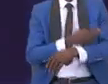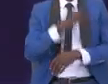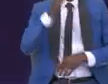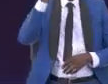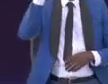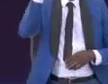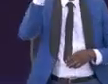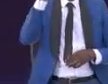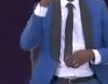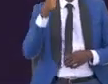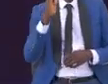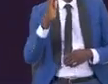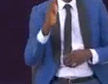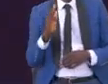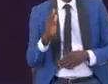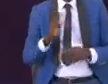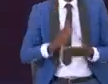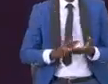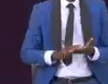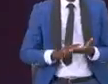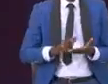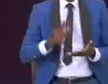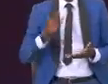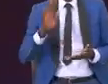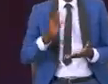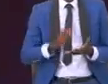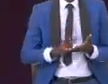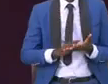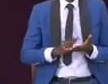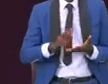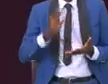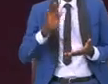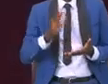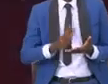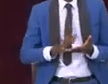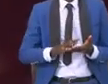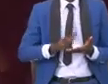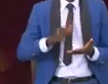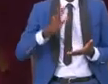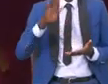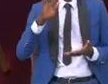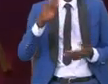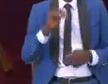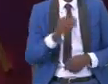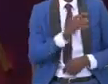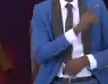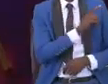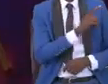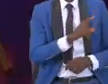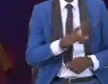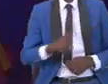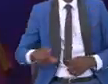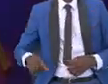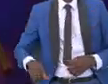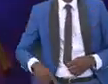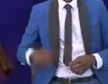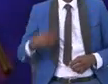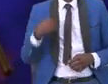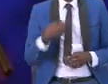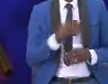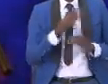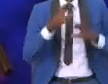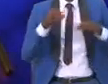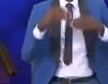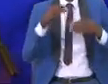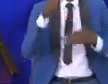Everyone say, glory, glory, Lord. We give you glory, Lord.